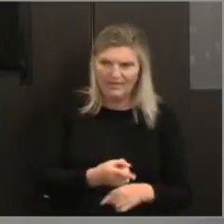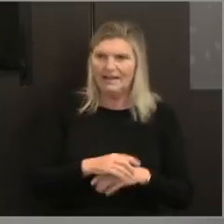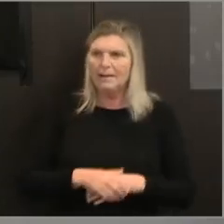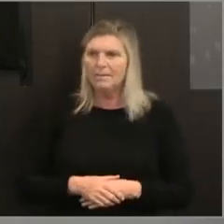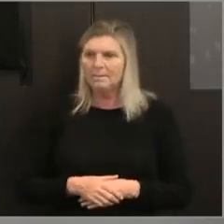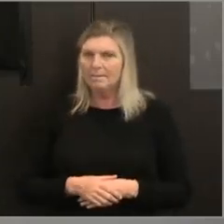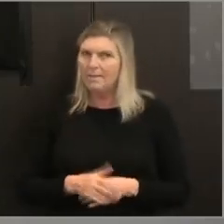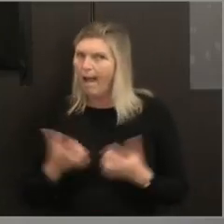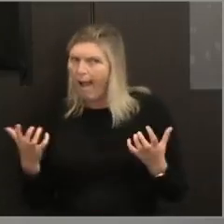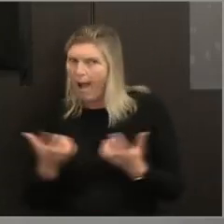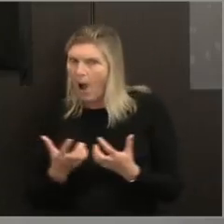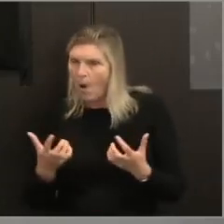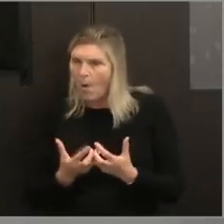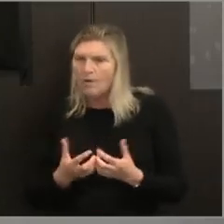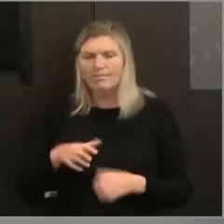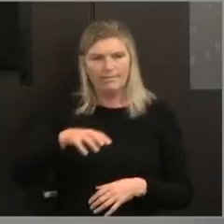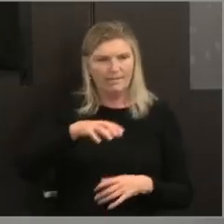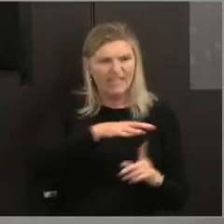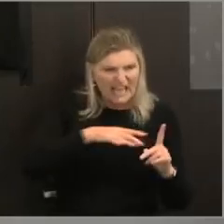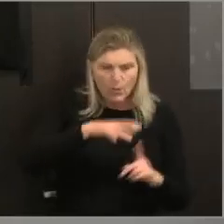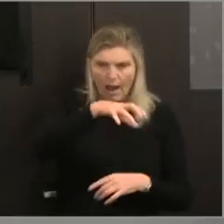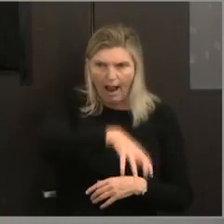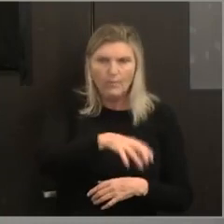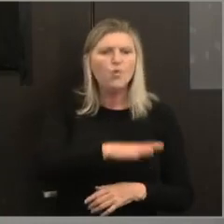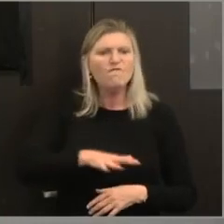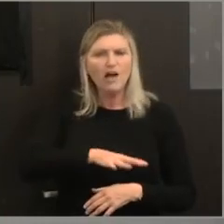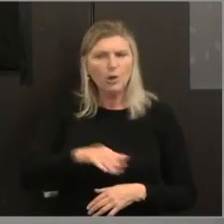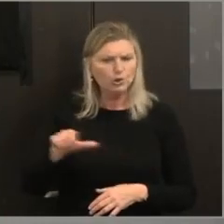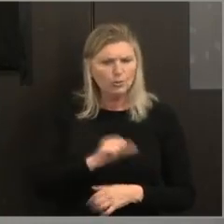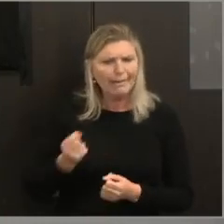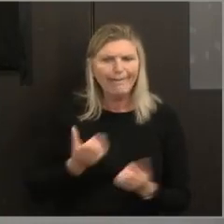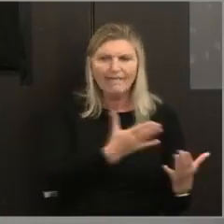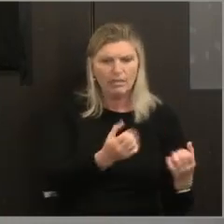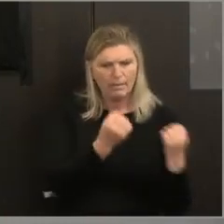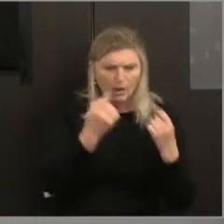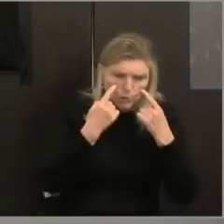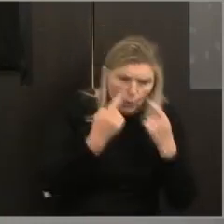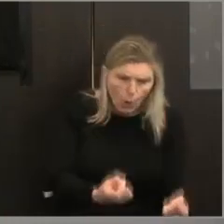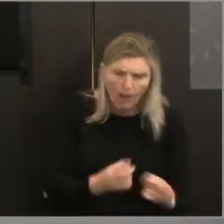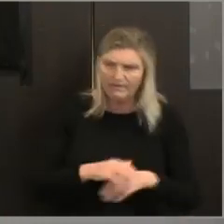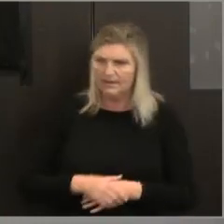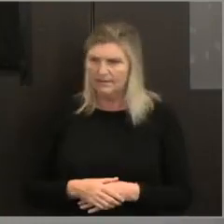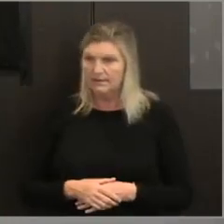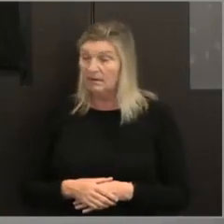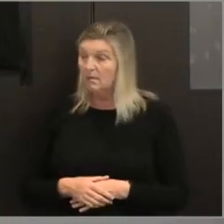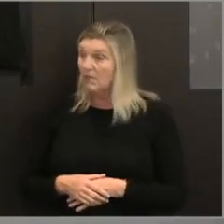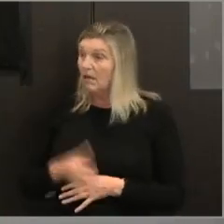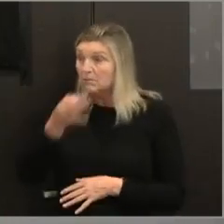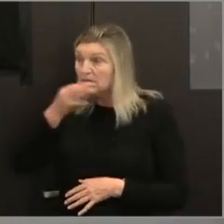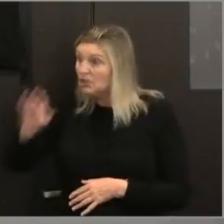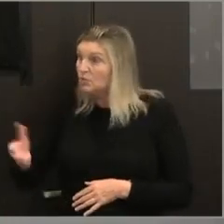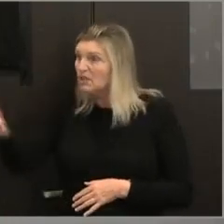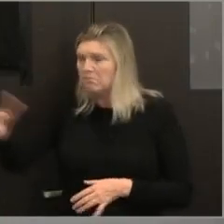whakapapa-based guardian was the iwi, hapu and whānau. The suggestion was never acted